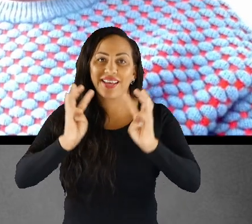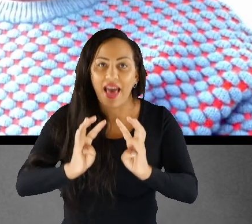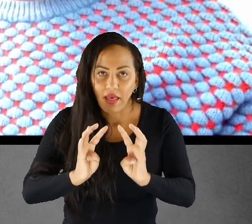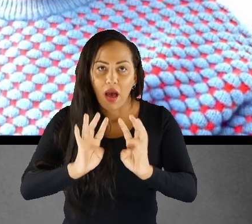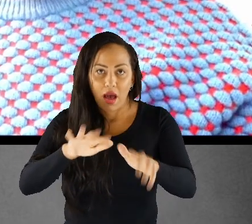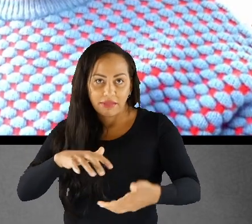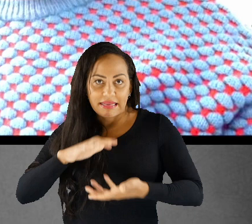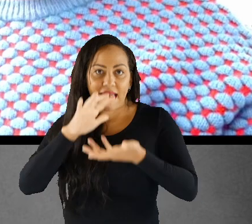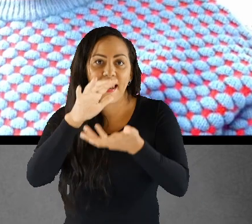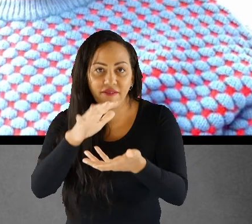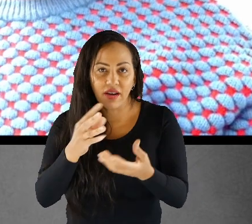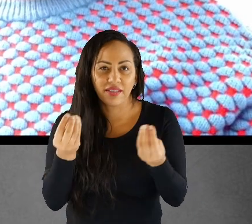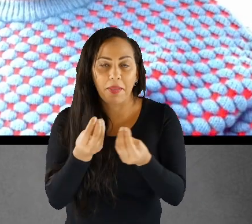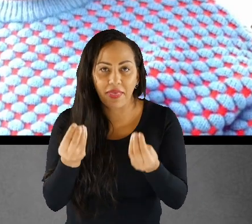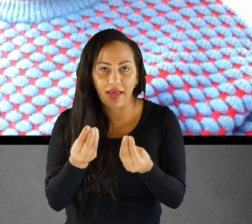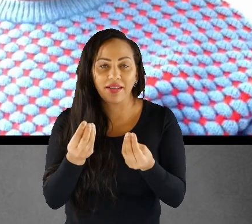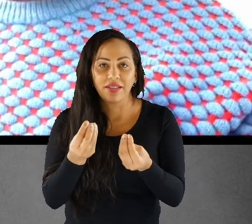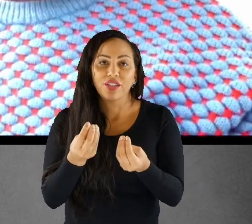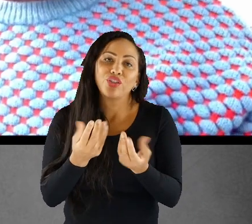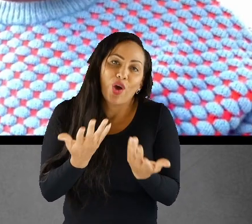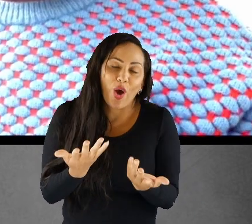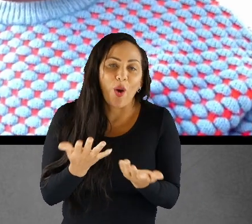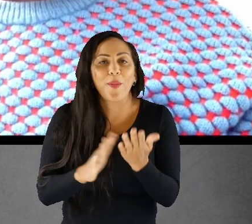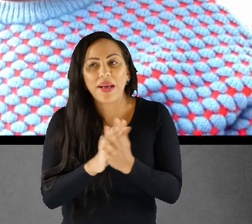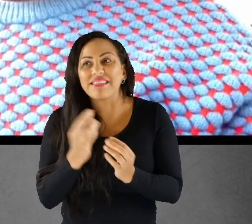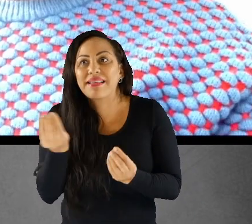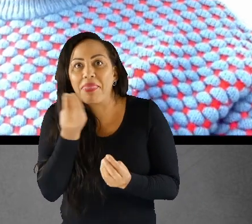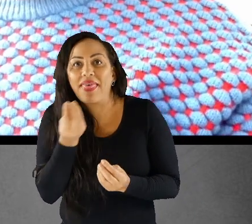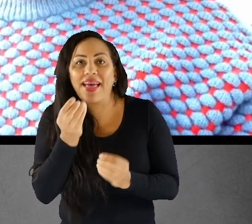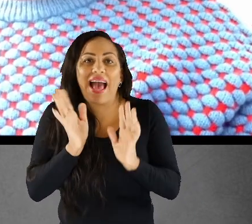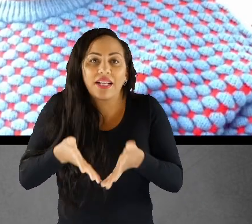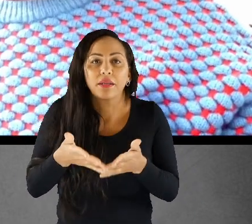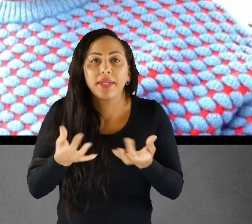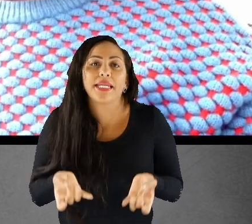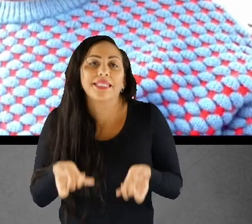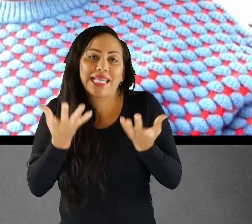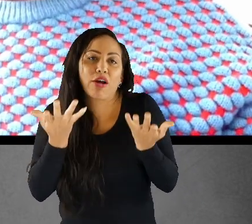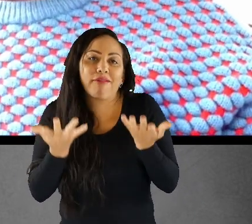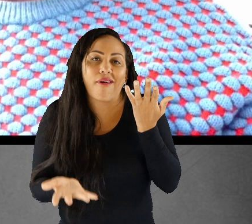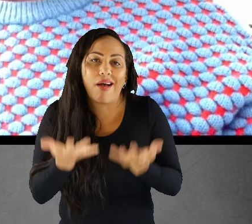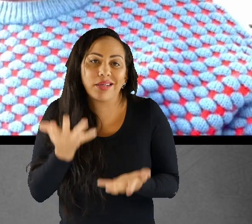deliver something. So something's got to give, isn't it, in that respect? But there's no.